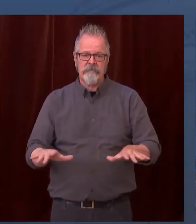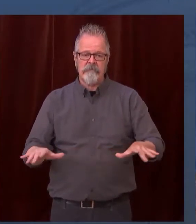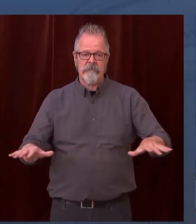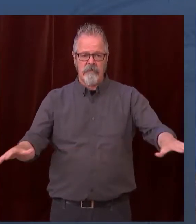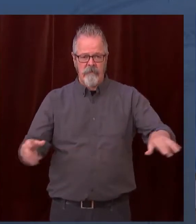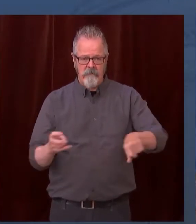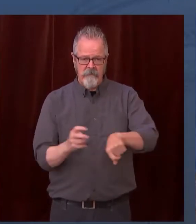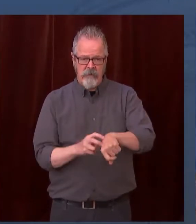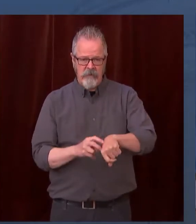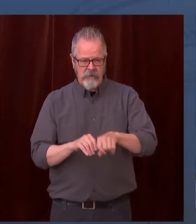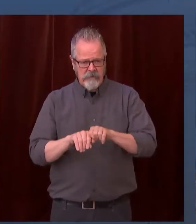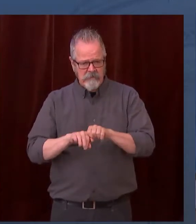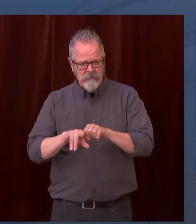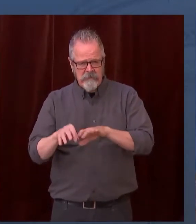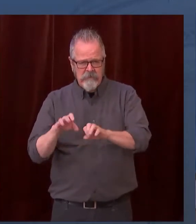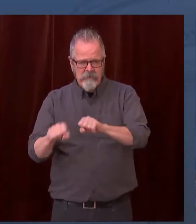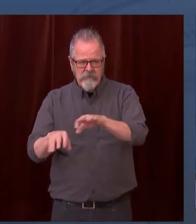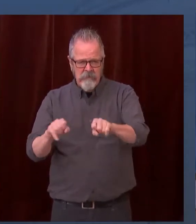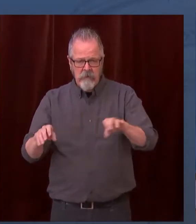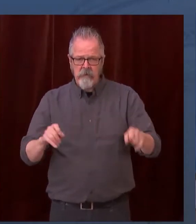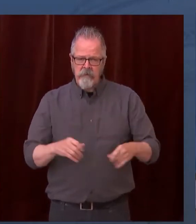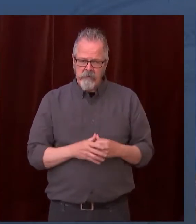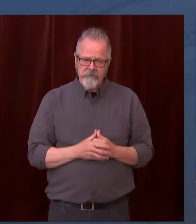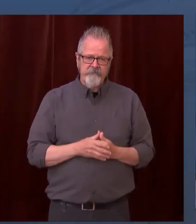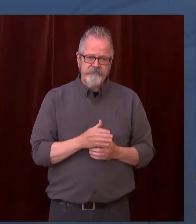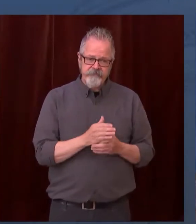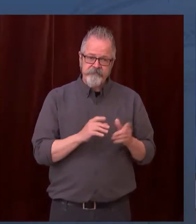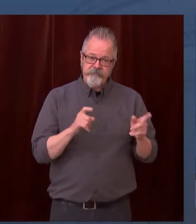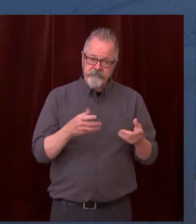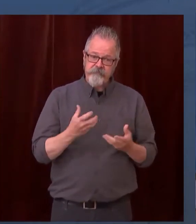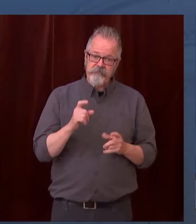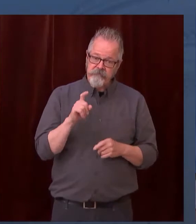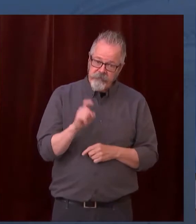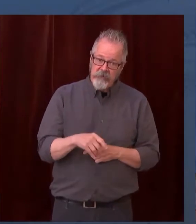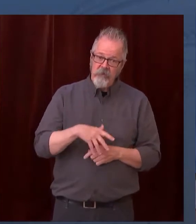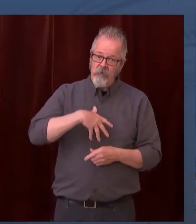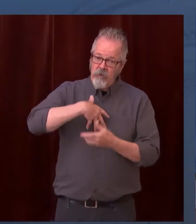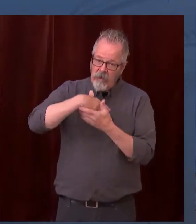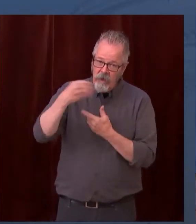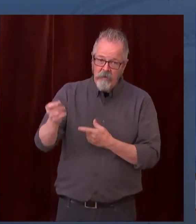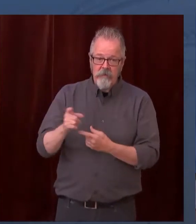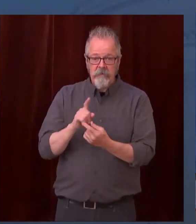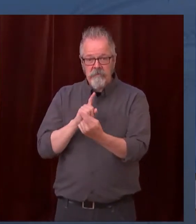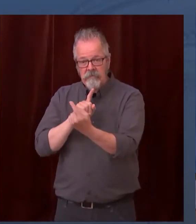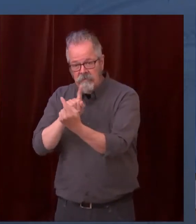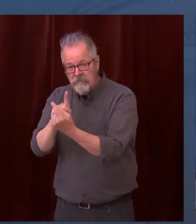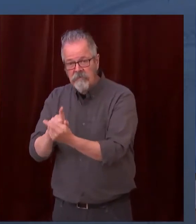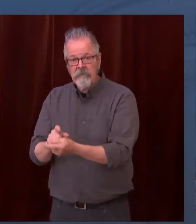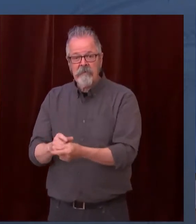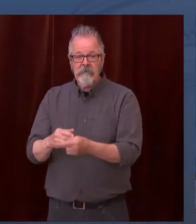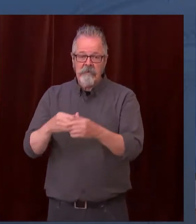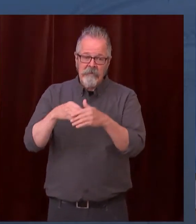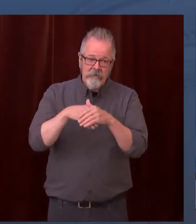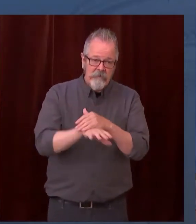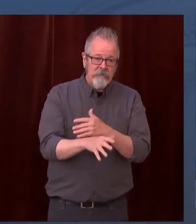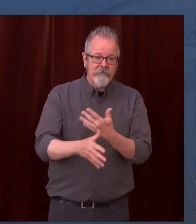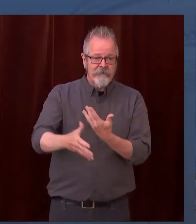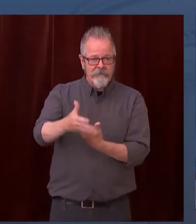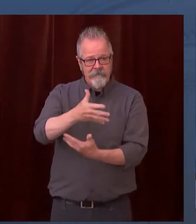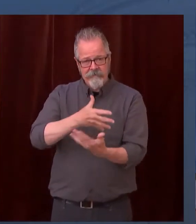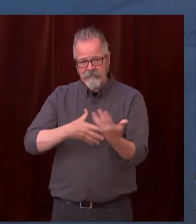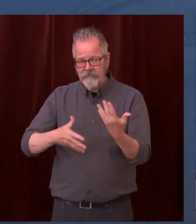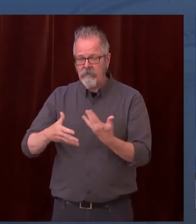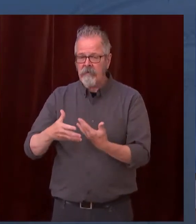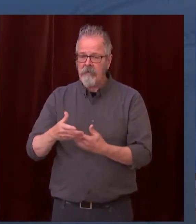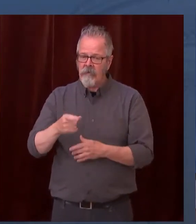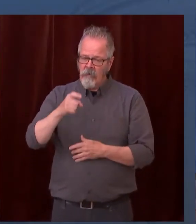do it in a way that reduces the transmission of this disease. Now, here's the really, really good news,